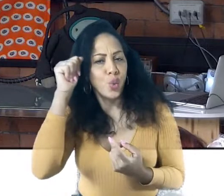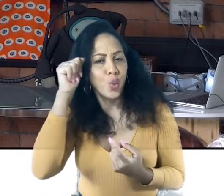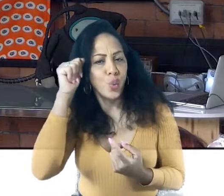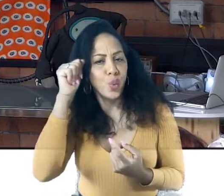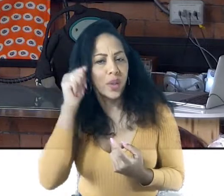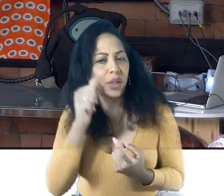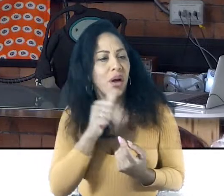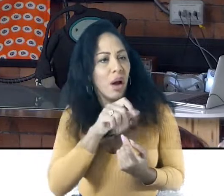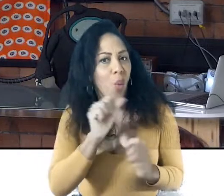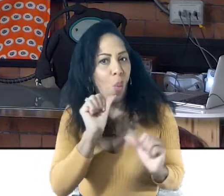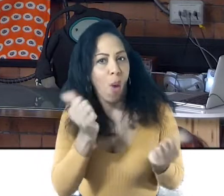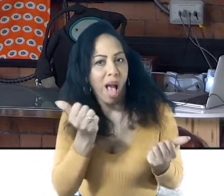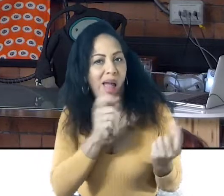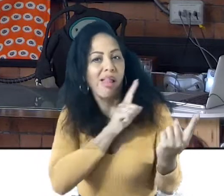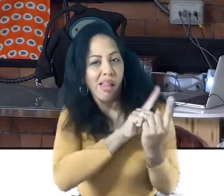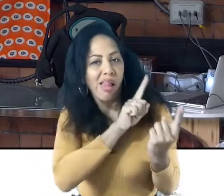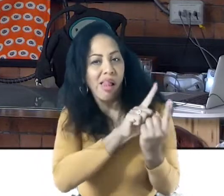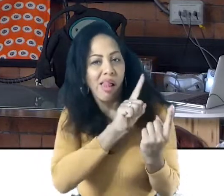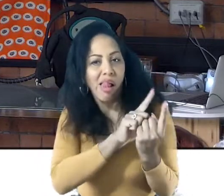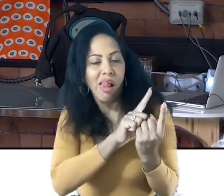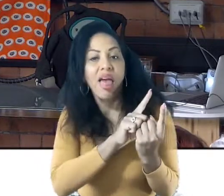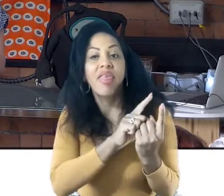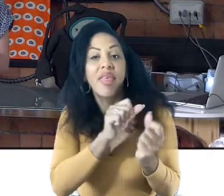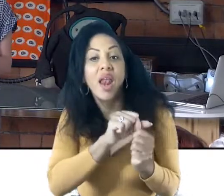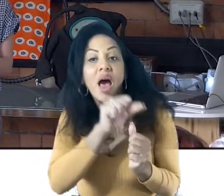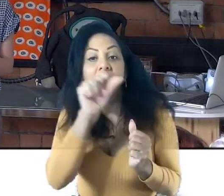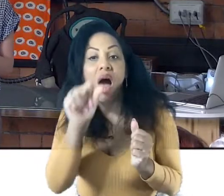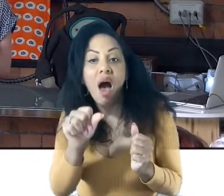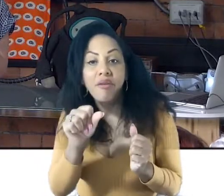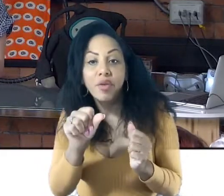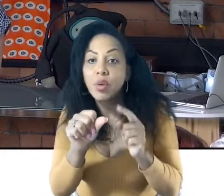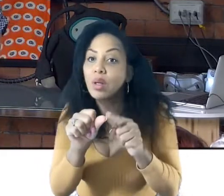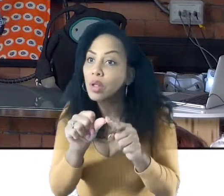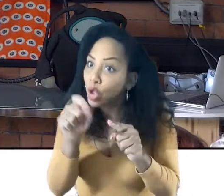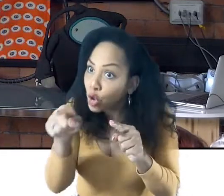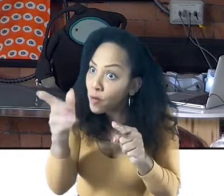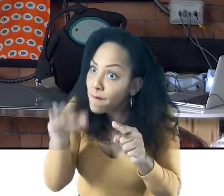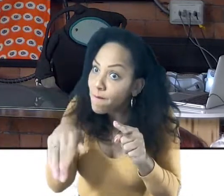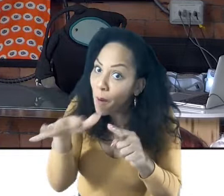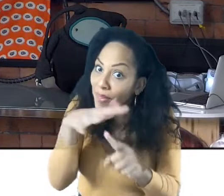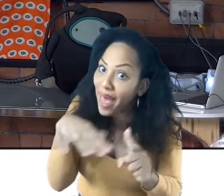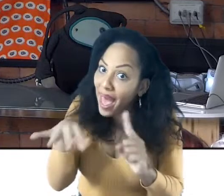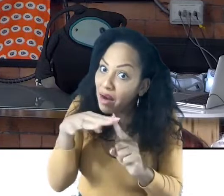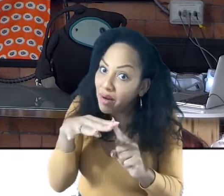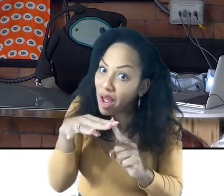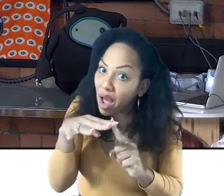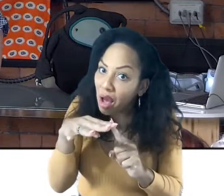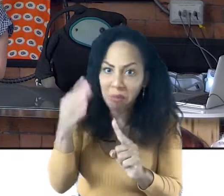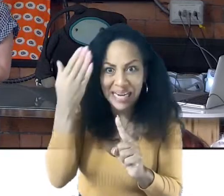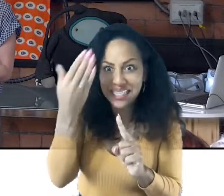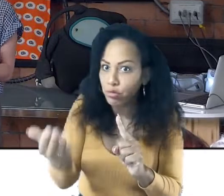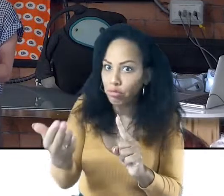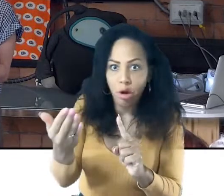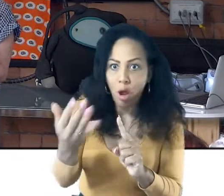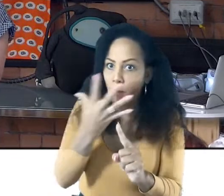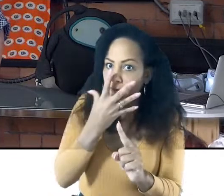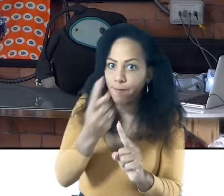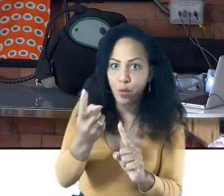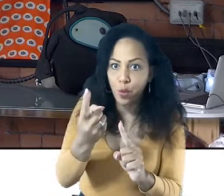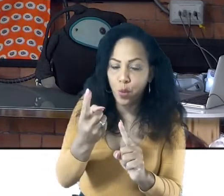exploring and meeting people who I didn't know who were from the area, and asking them basically the same sets of questions, which